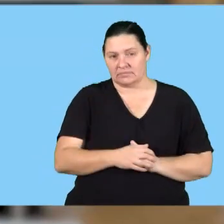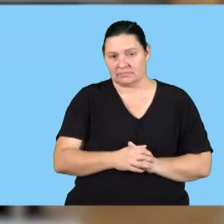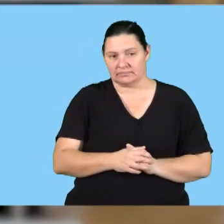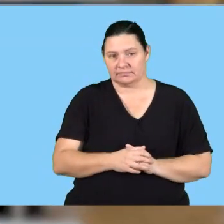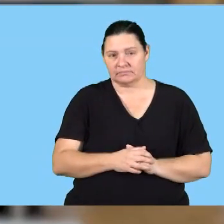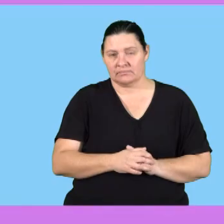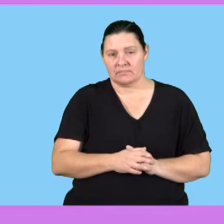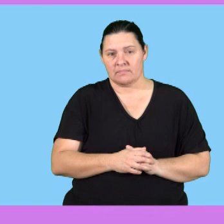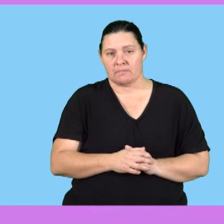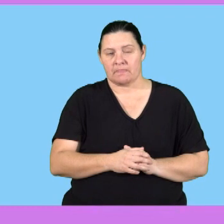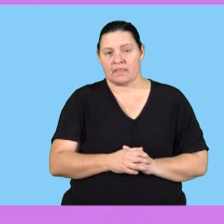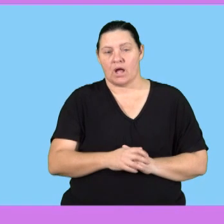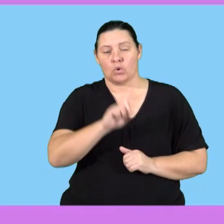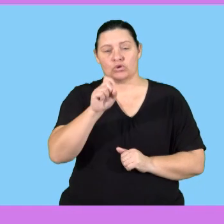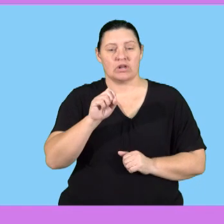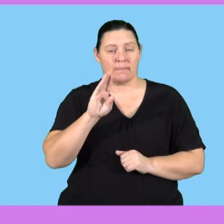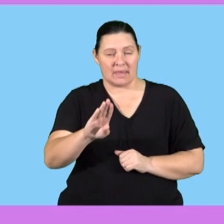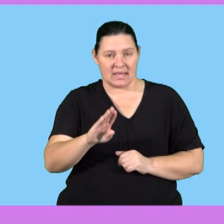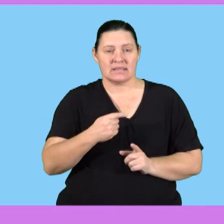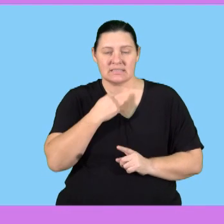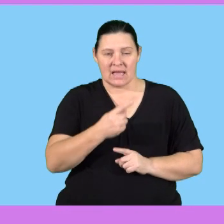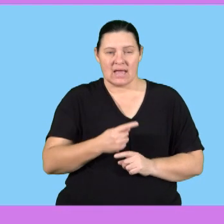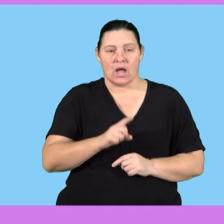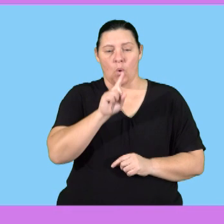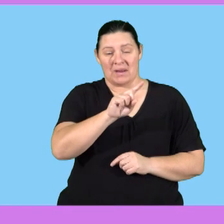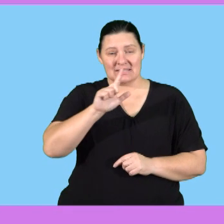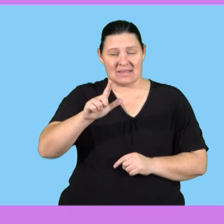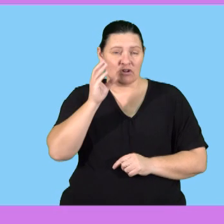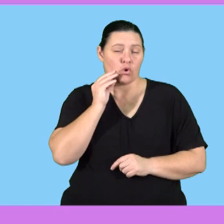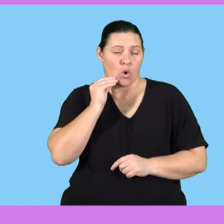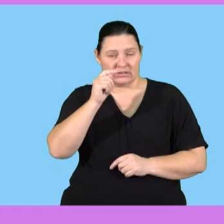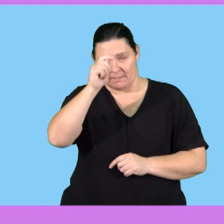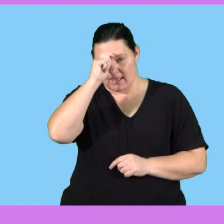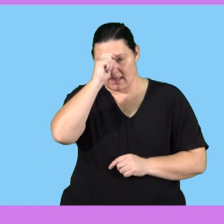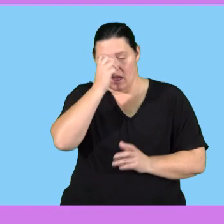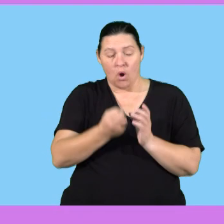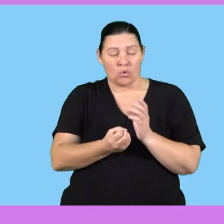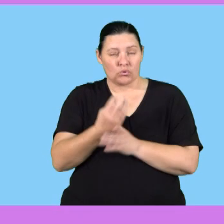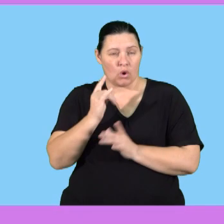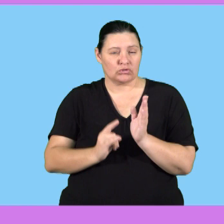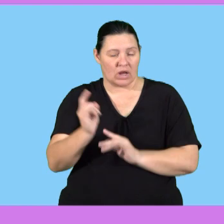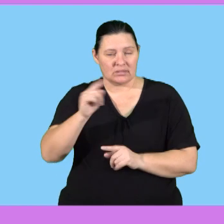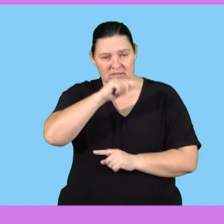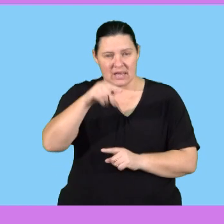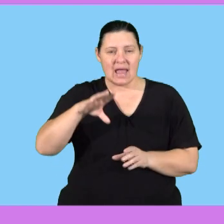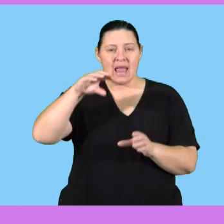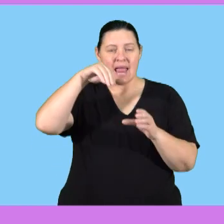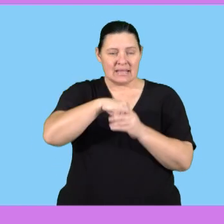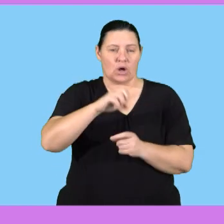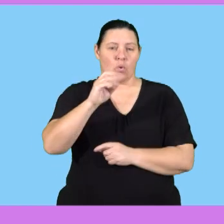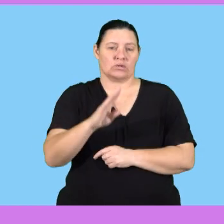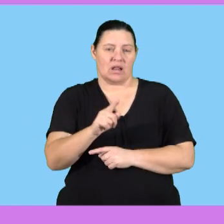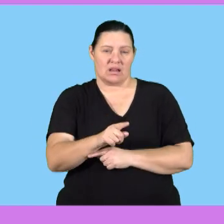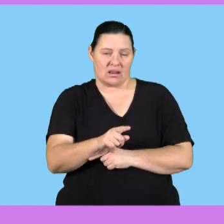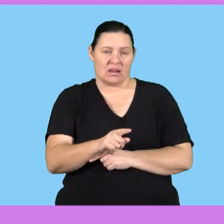question. Question B says, consider 17-year-old males. Use the growth chart to determine the